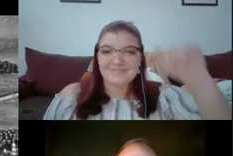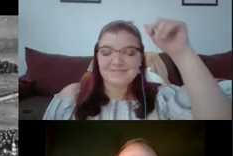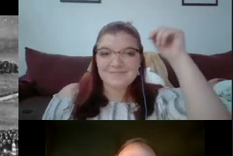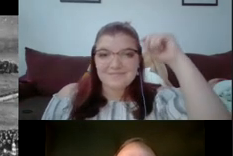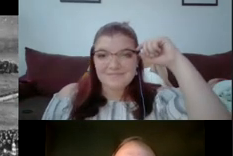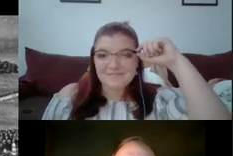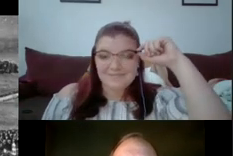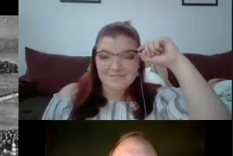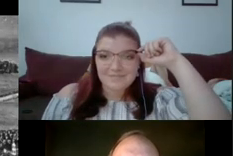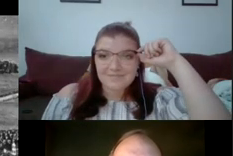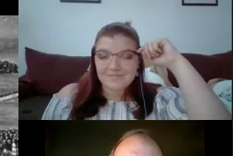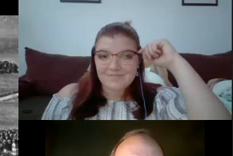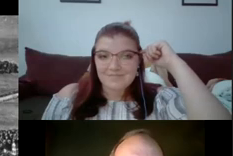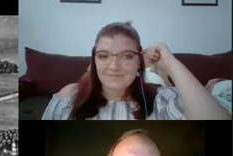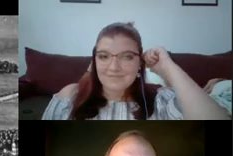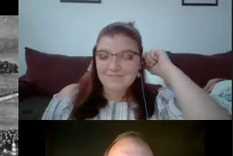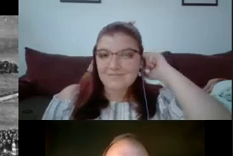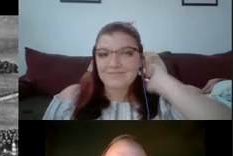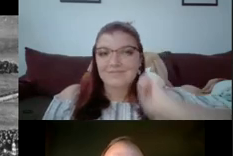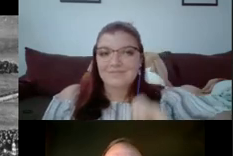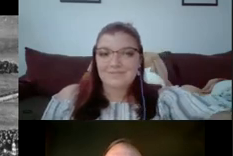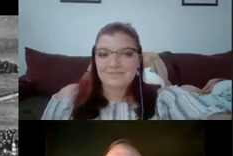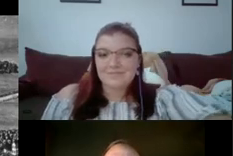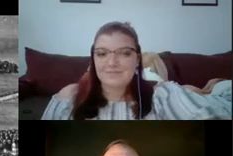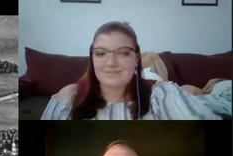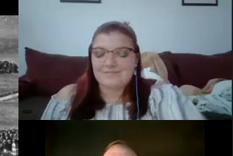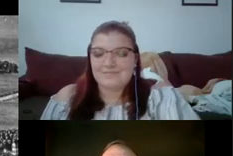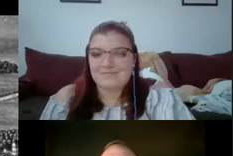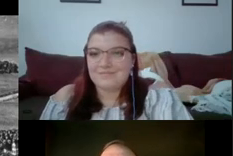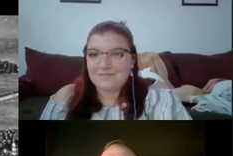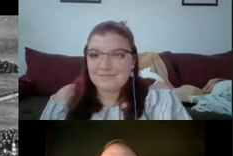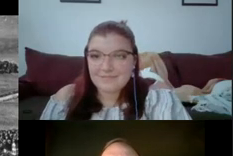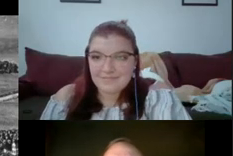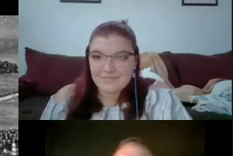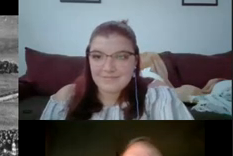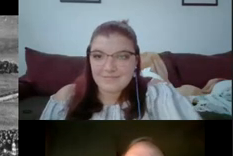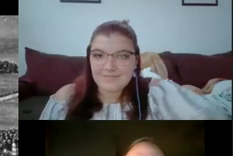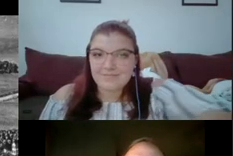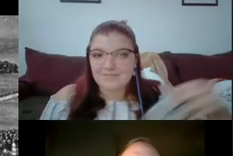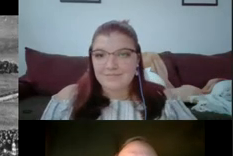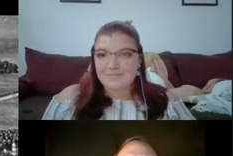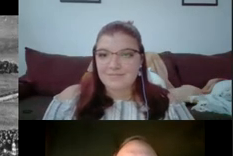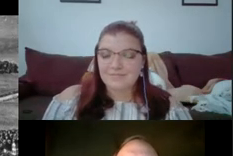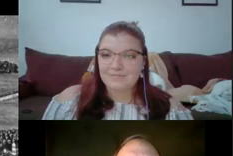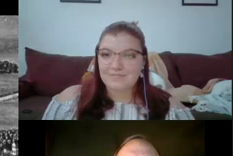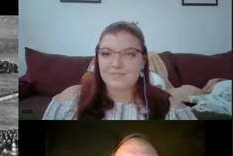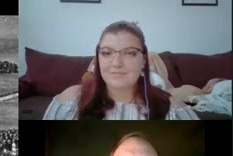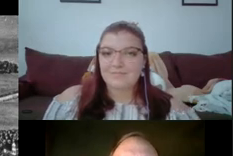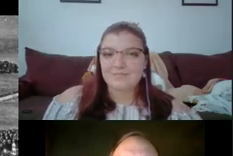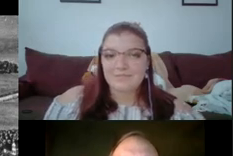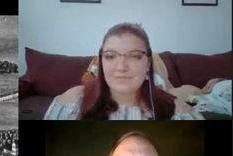here is an overview of Brockport at the time. And if you look toward the upper right, you'll